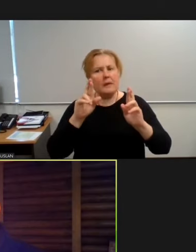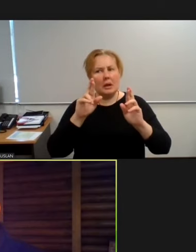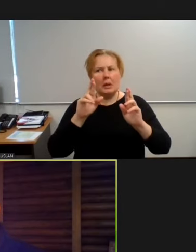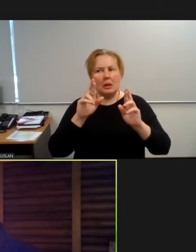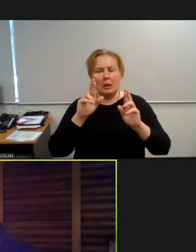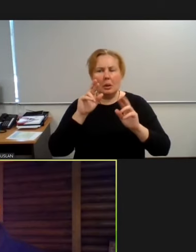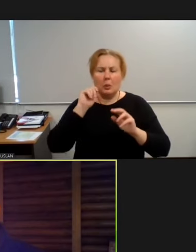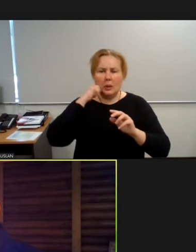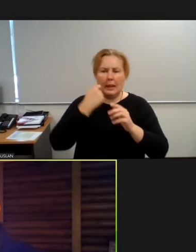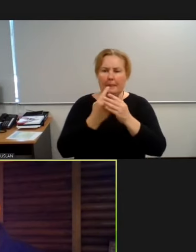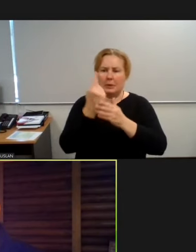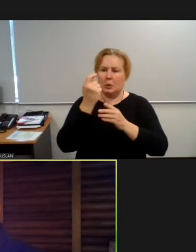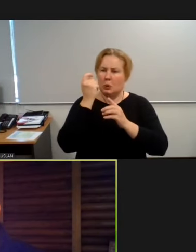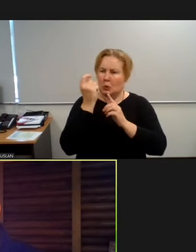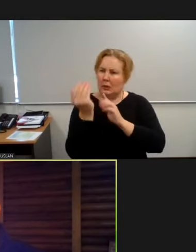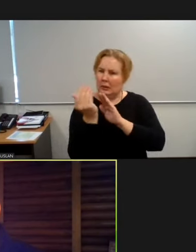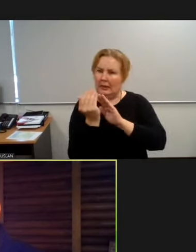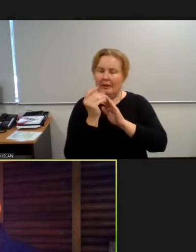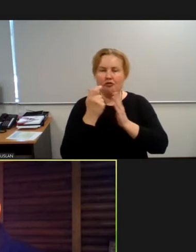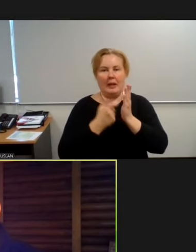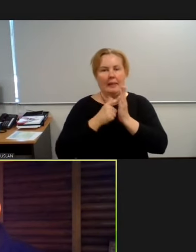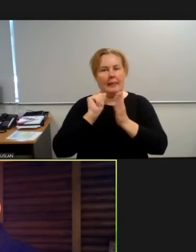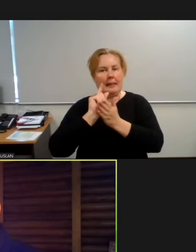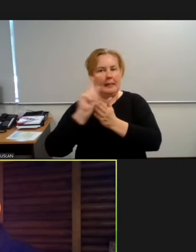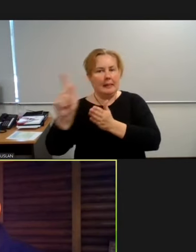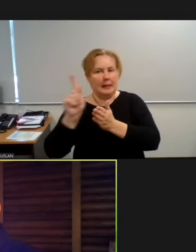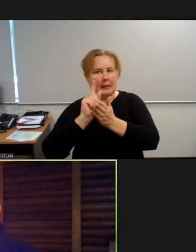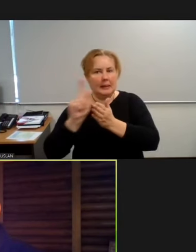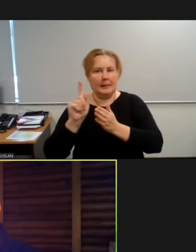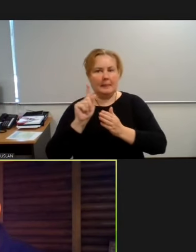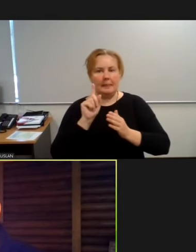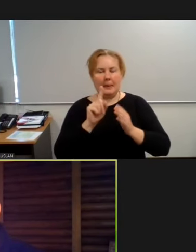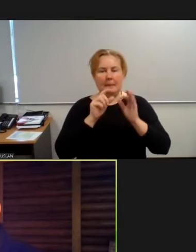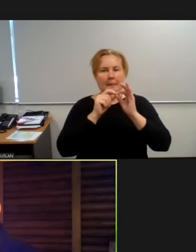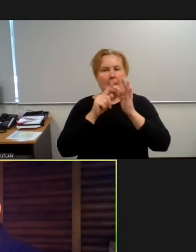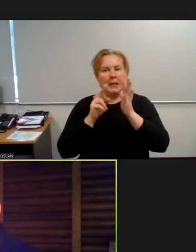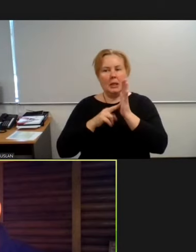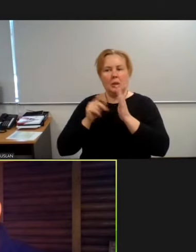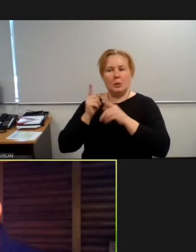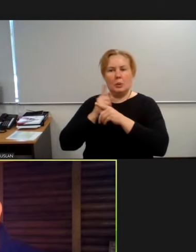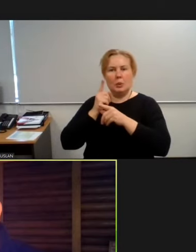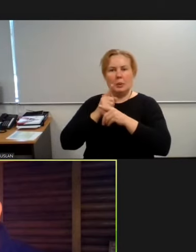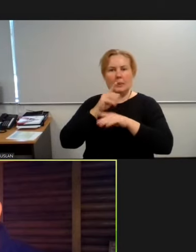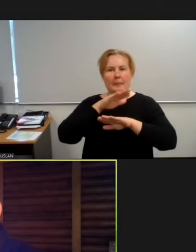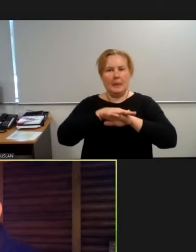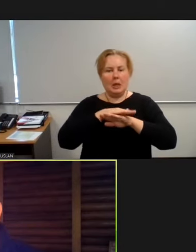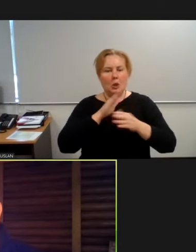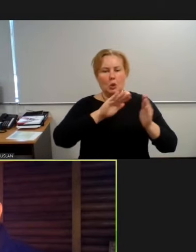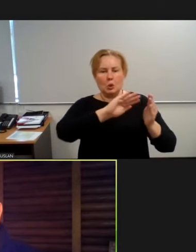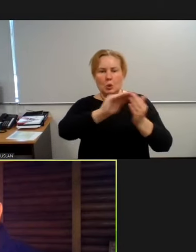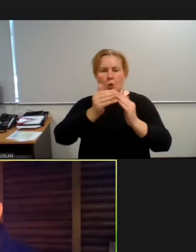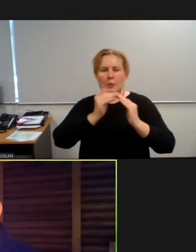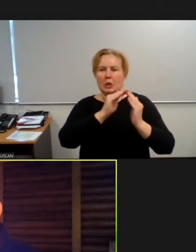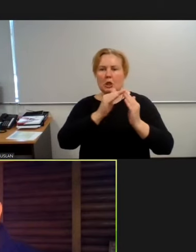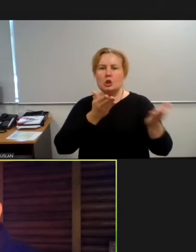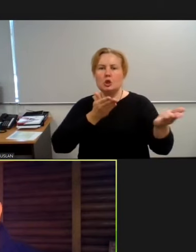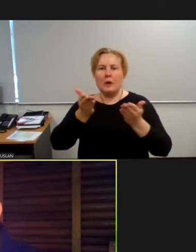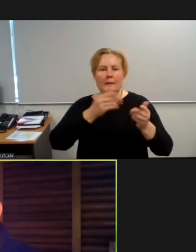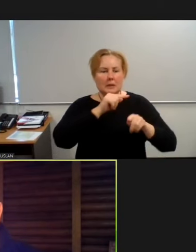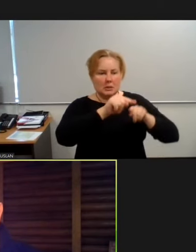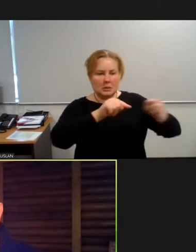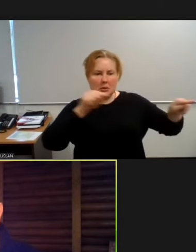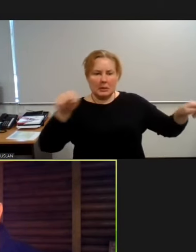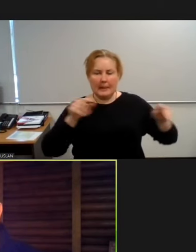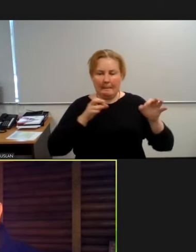advice that Ben referred to, which was issued on the 2nd of June for community services in terms of the planning framework